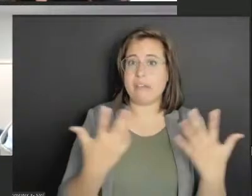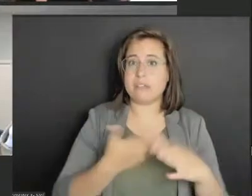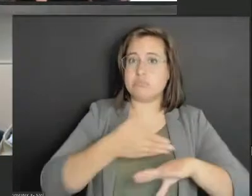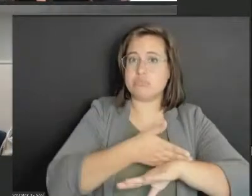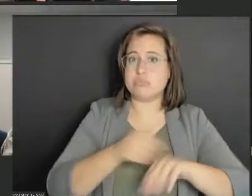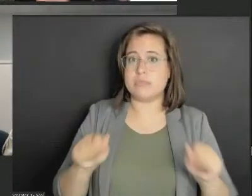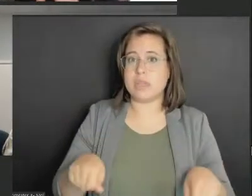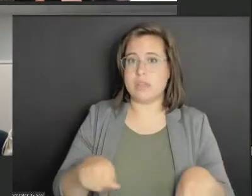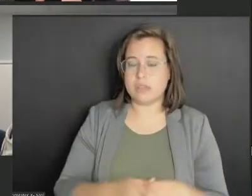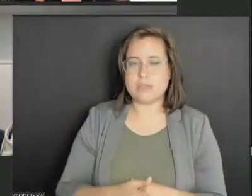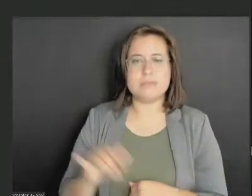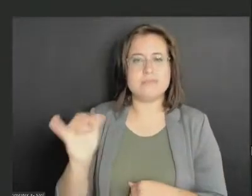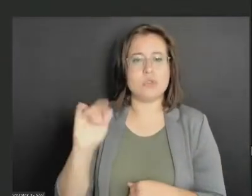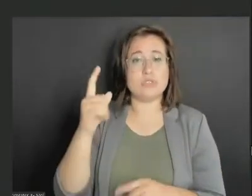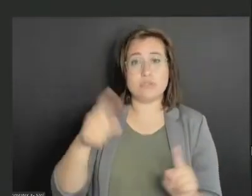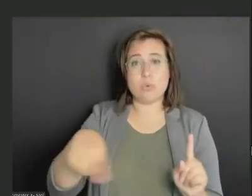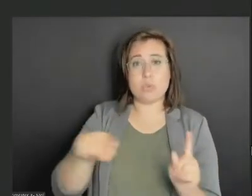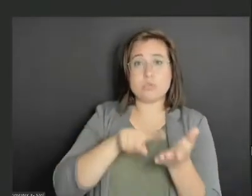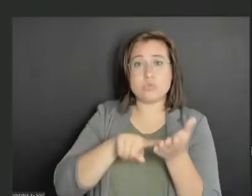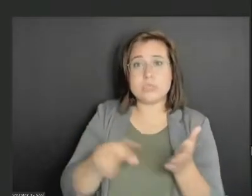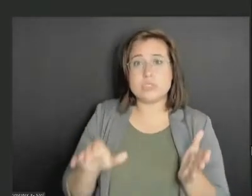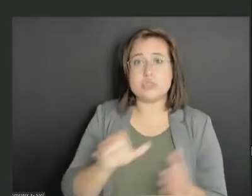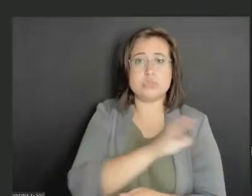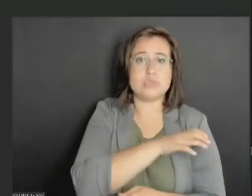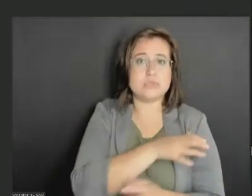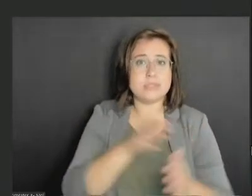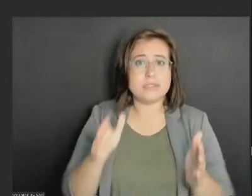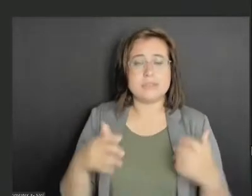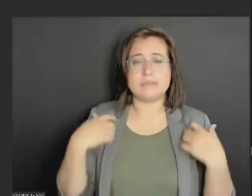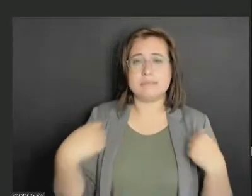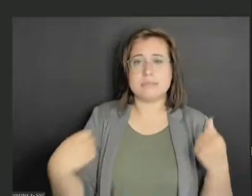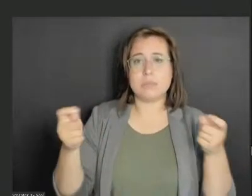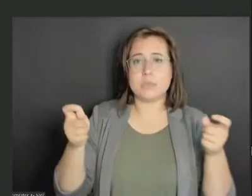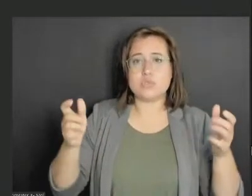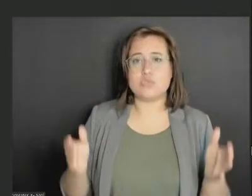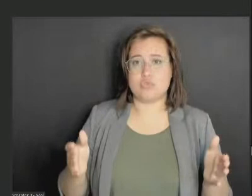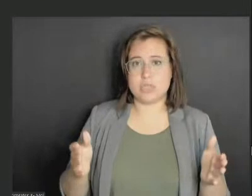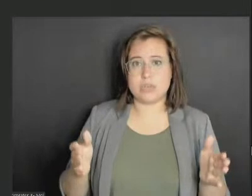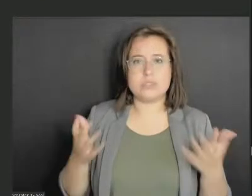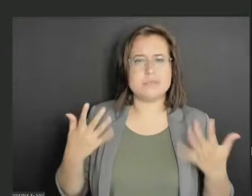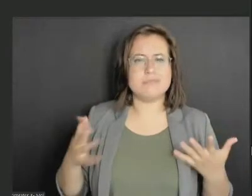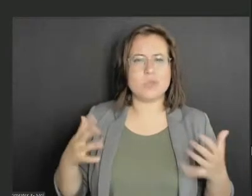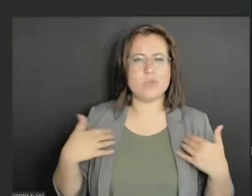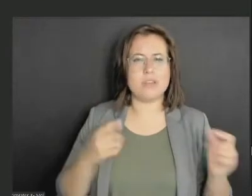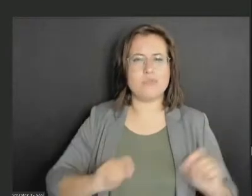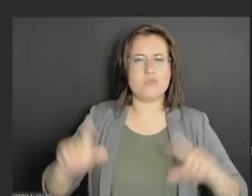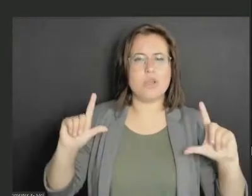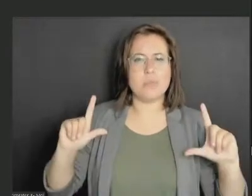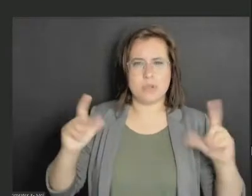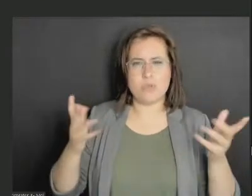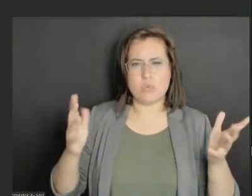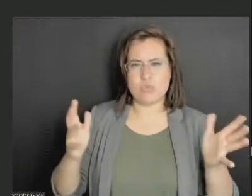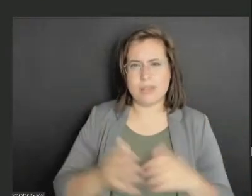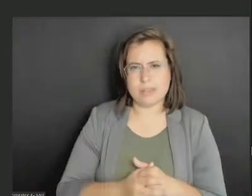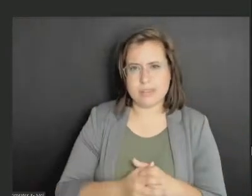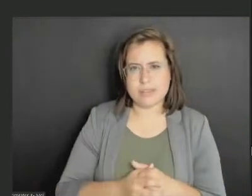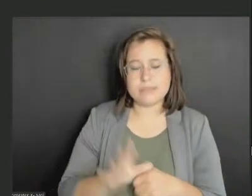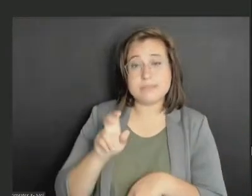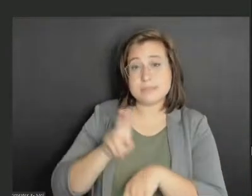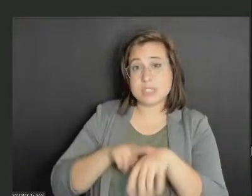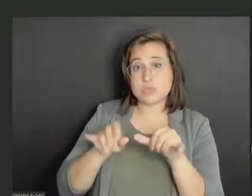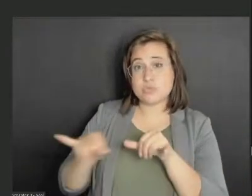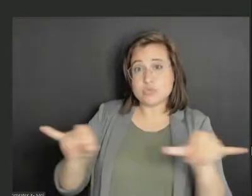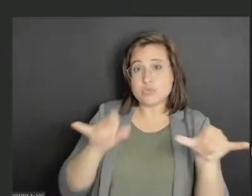our researchers, our clinicians, and our health administrators, that there's already a framework out there. And the national standards